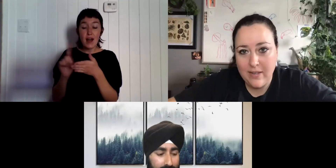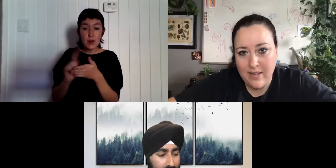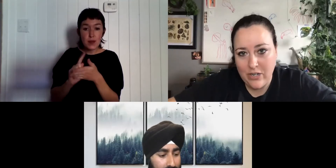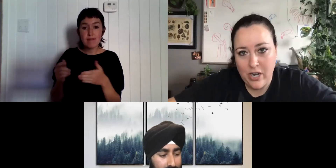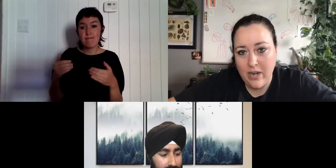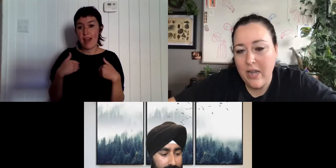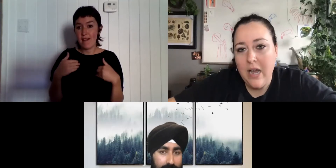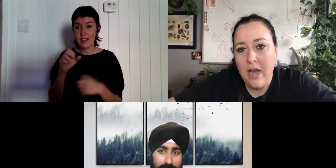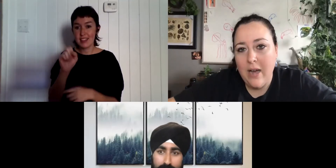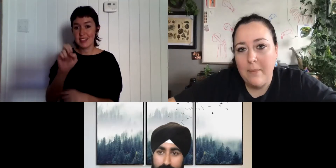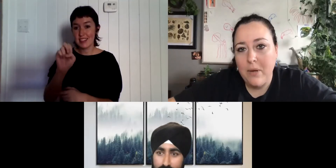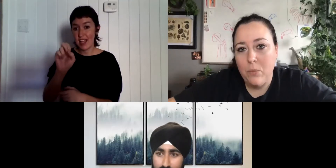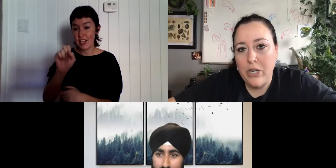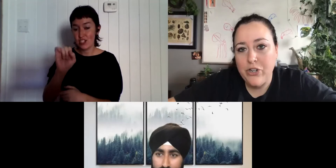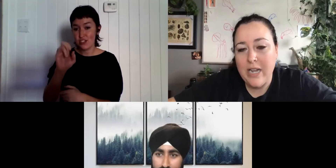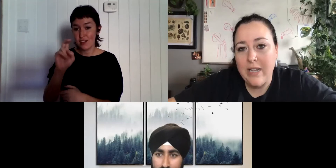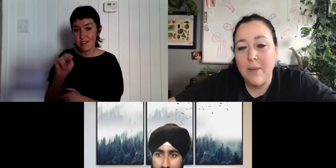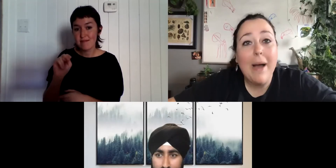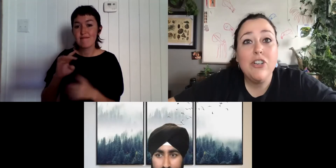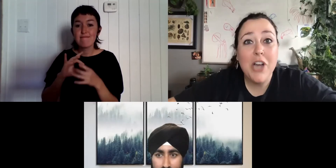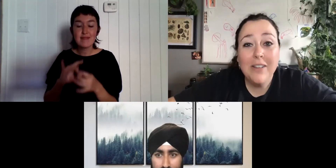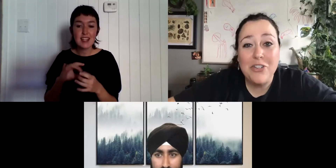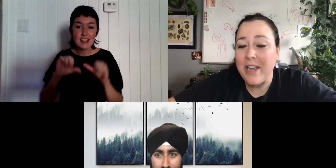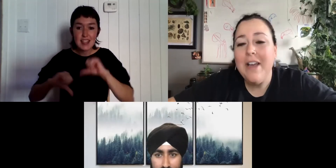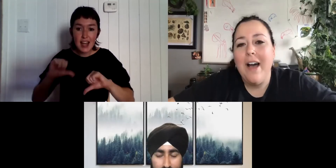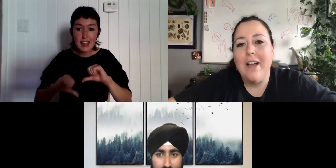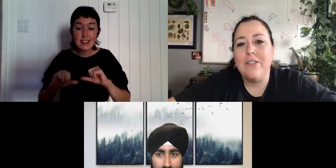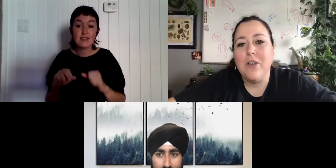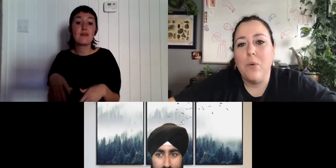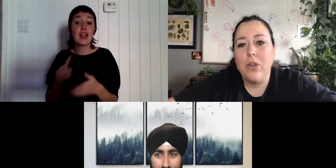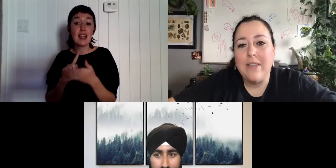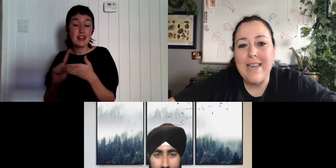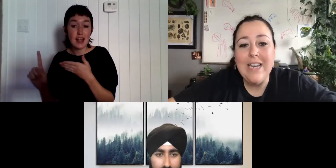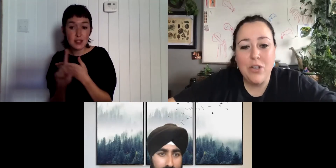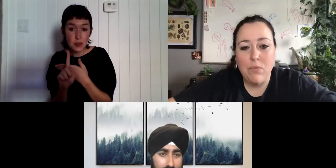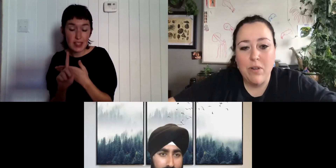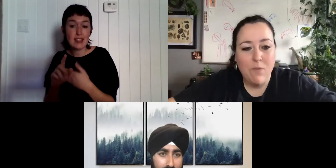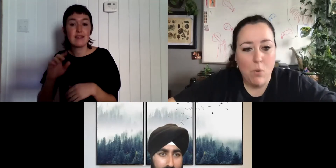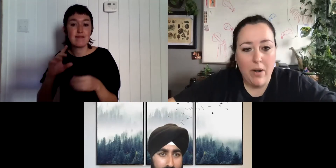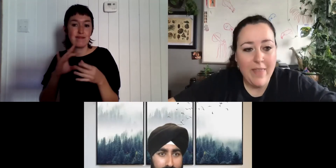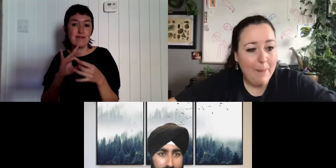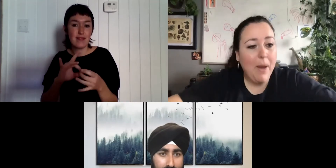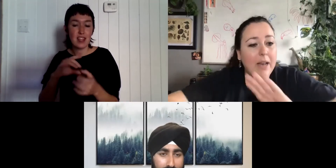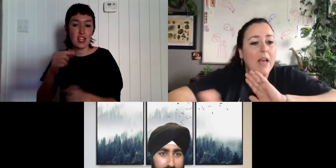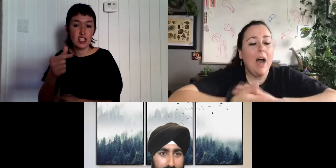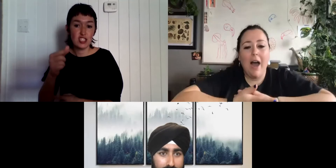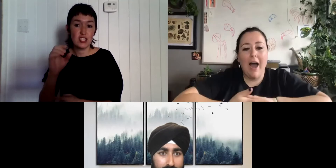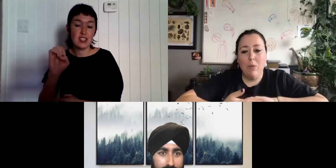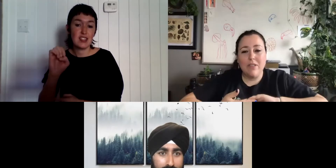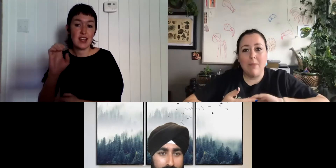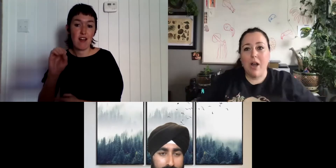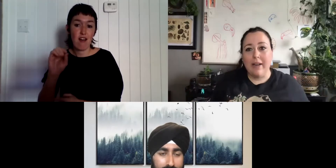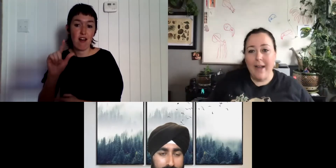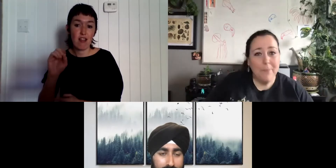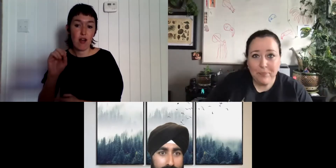next week's session, which is about geology. So stay tuned for that. But I